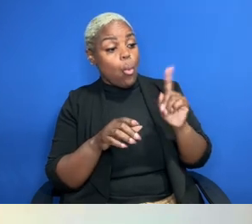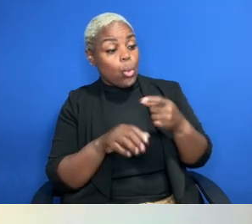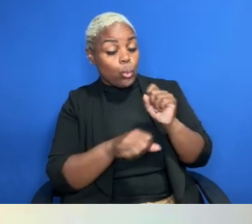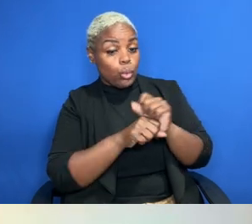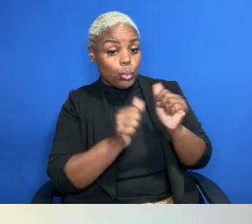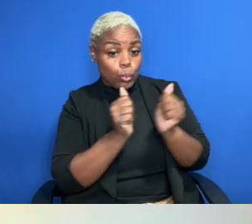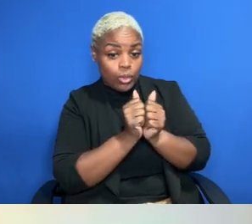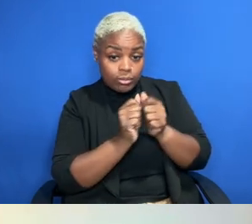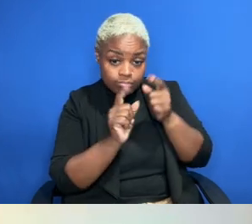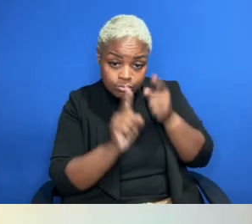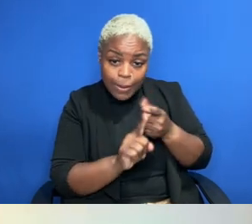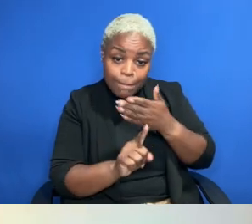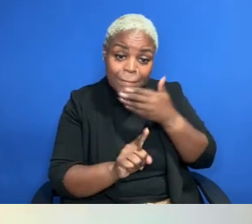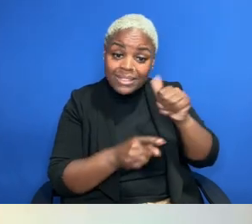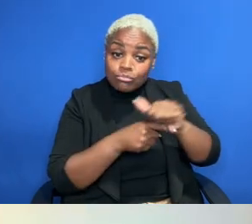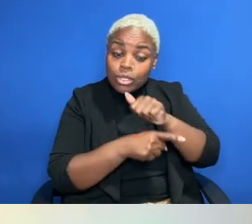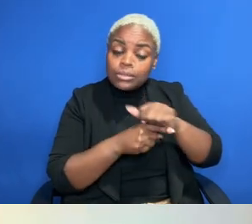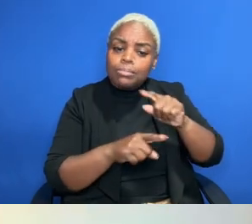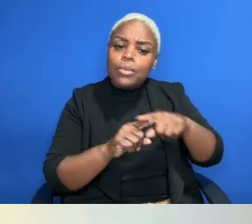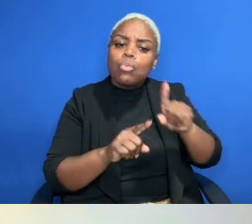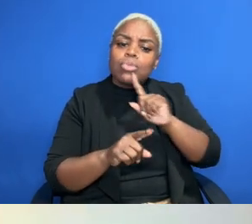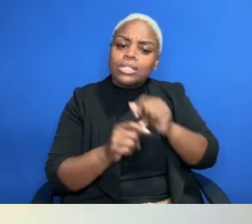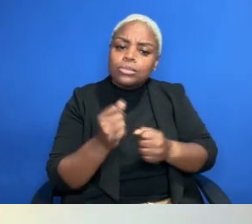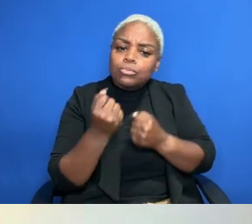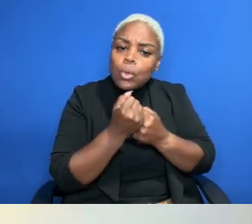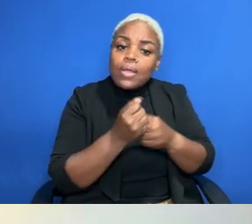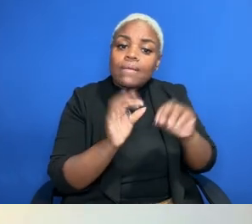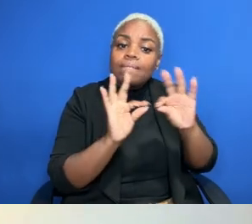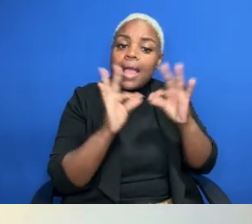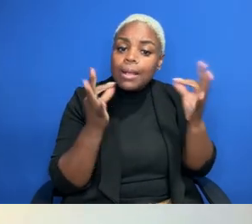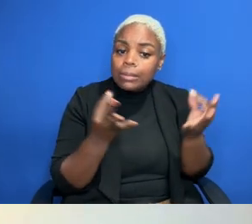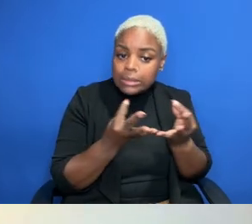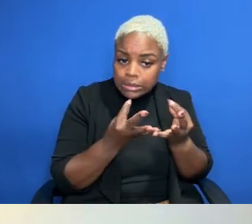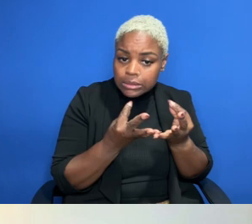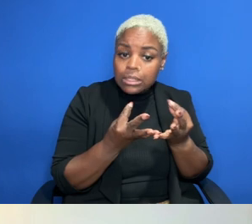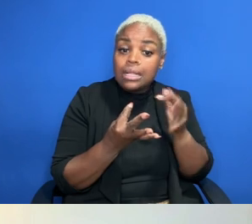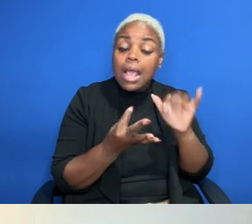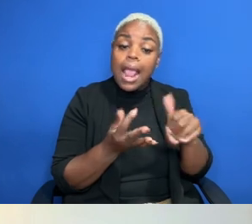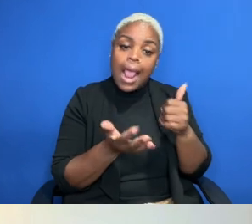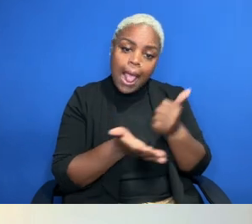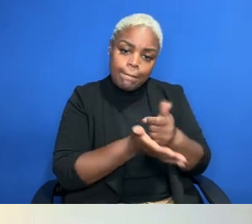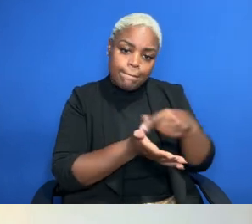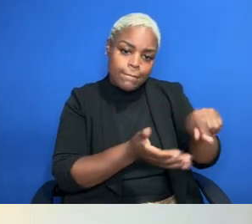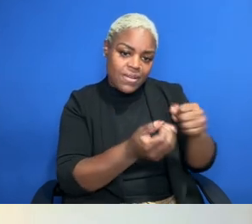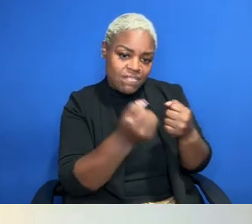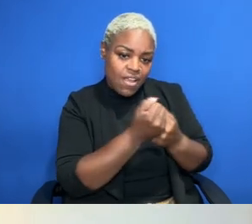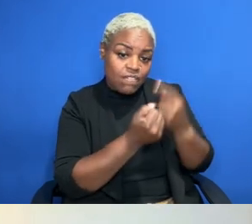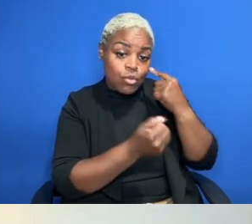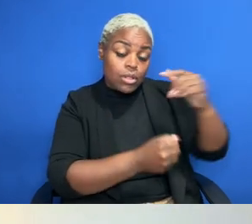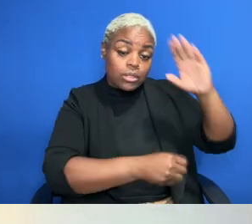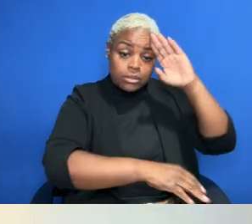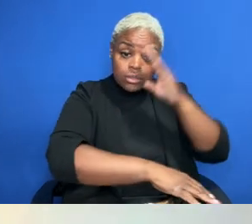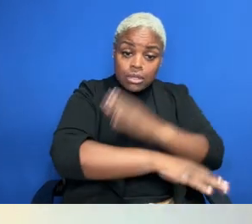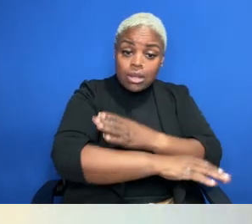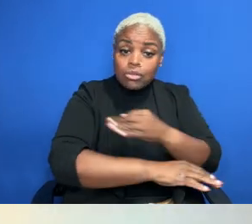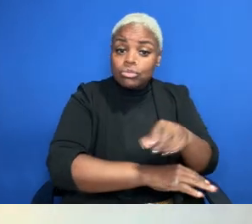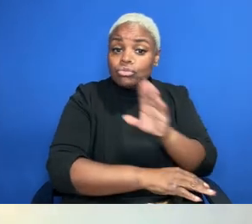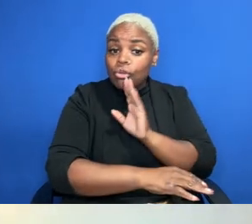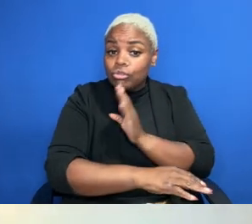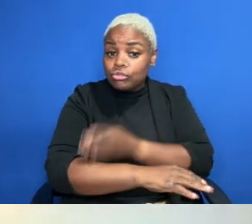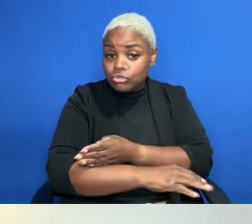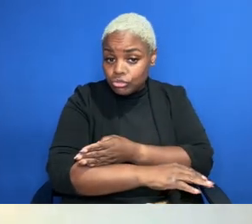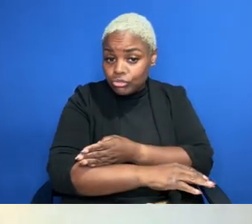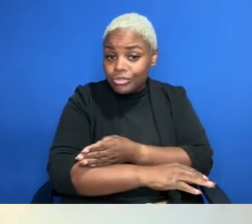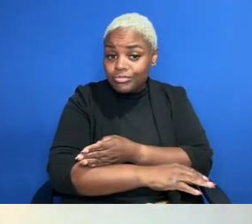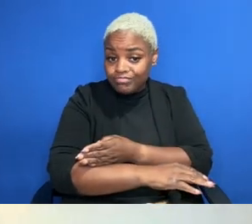only to work toward these best practices, but to, you know, really support families and to, you know, help them